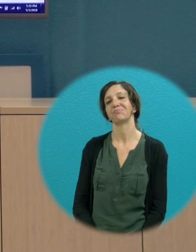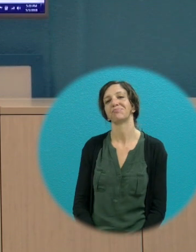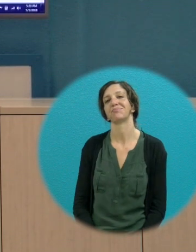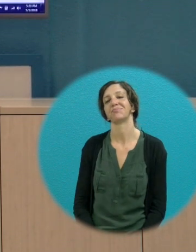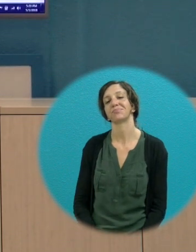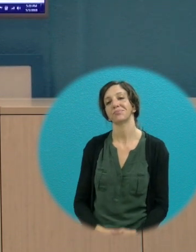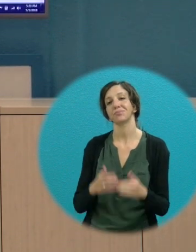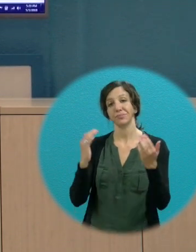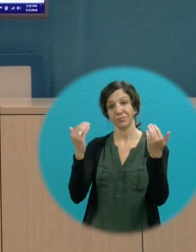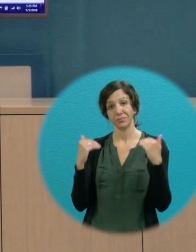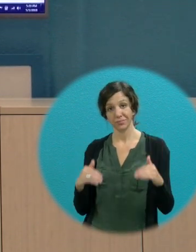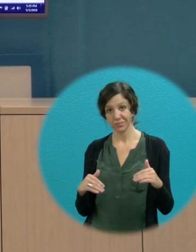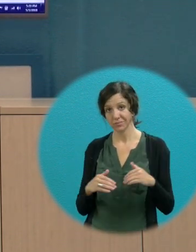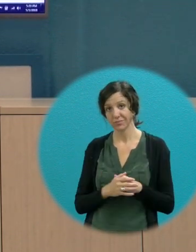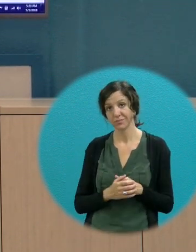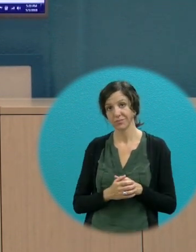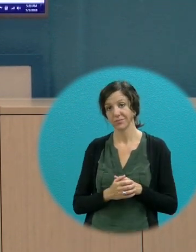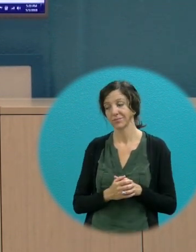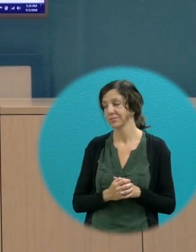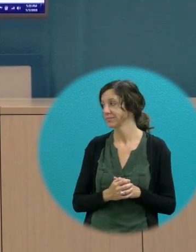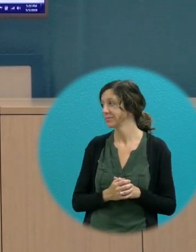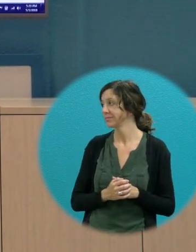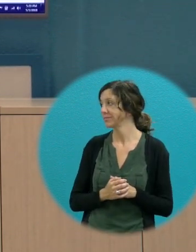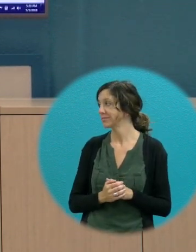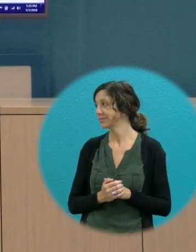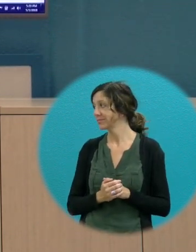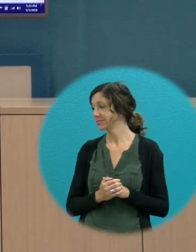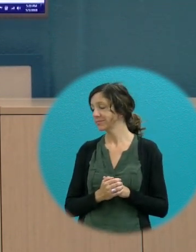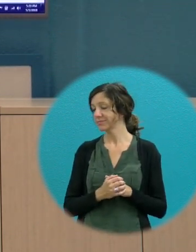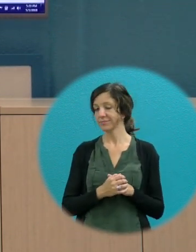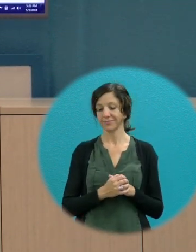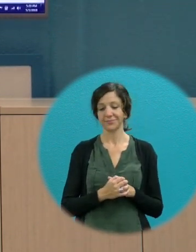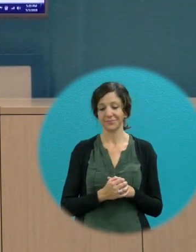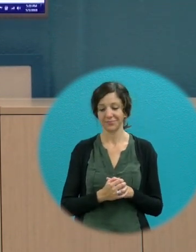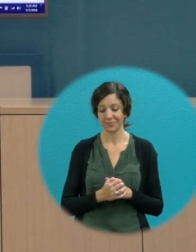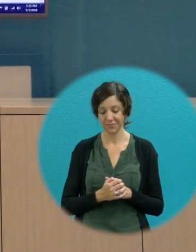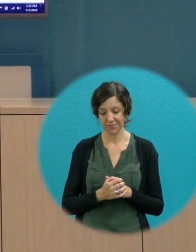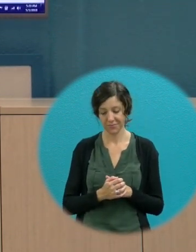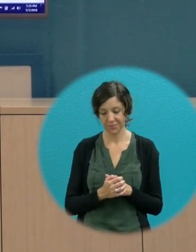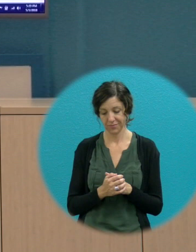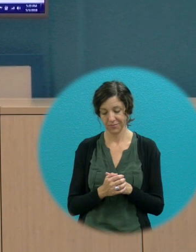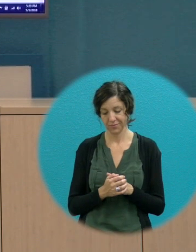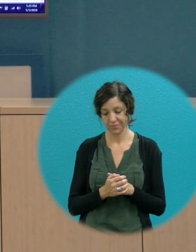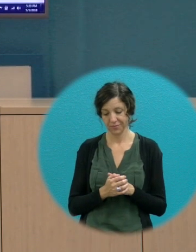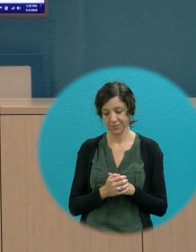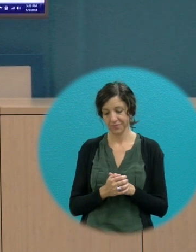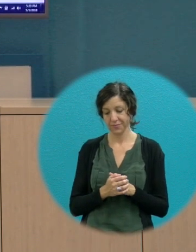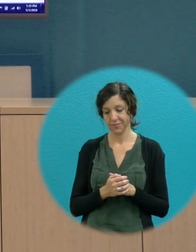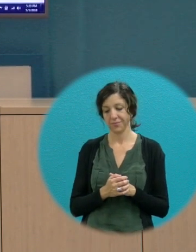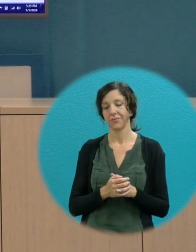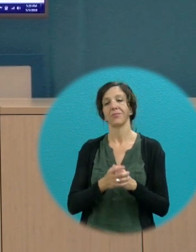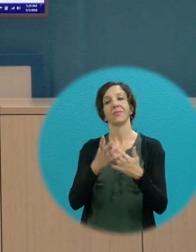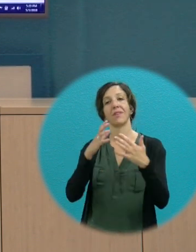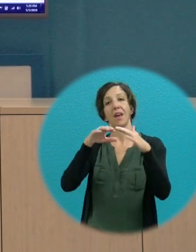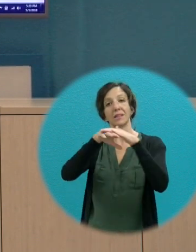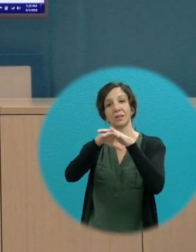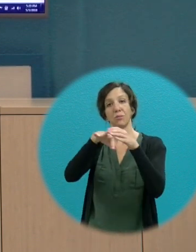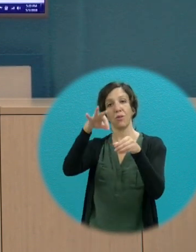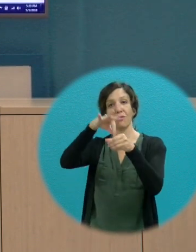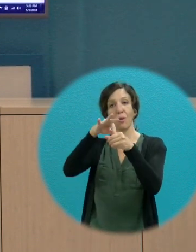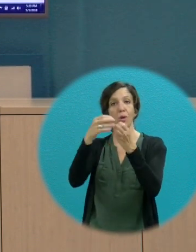Next on our agenda is going to be the accessible voting